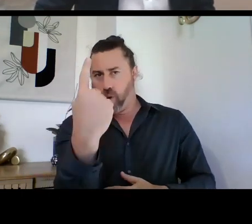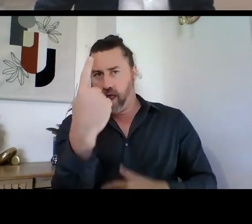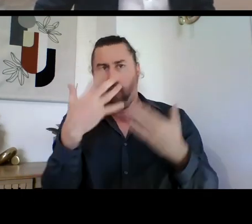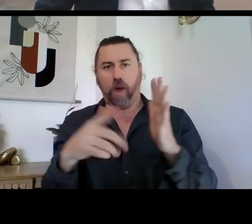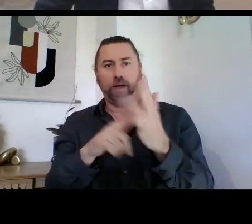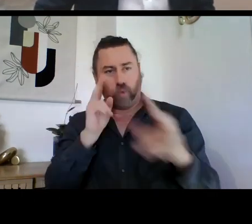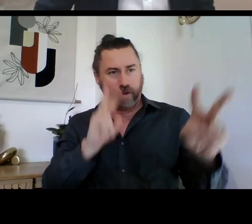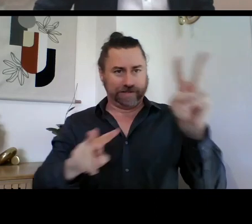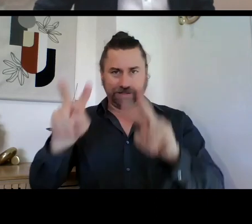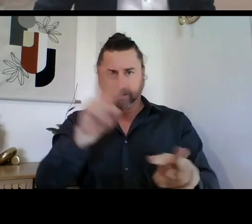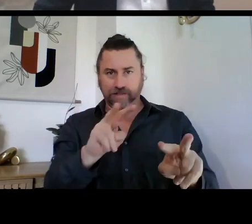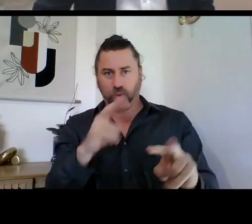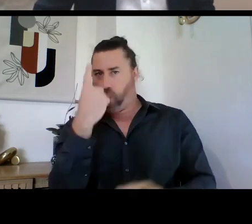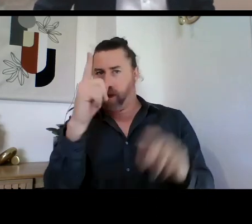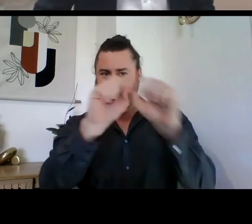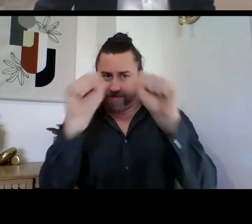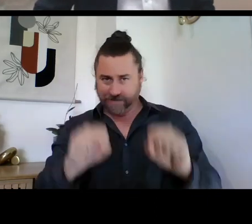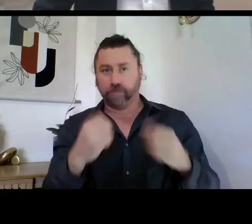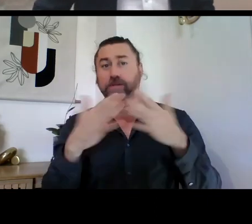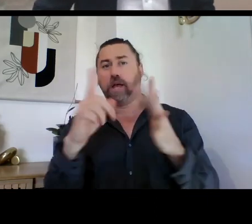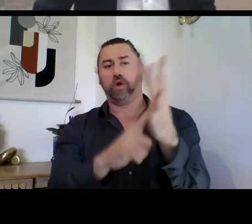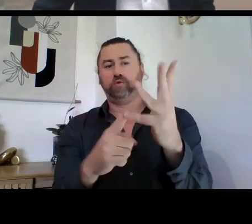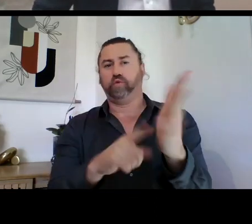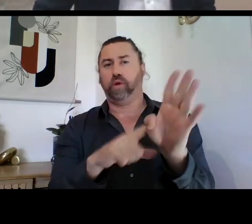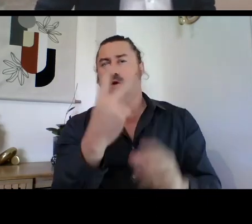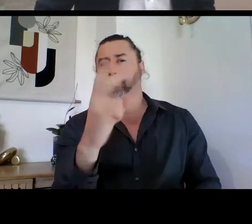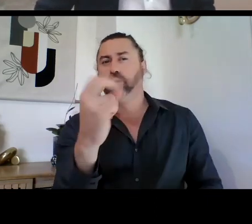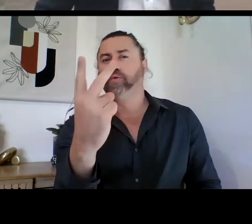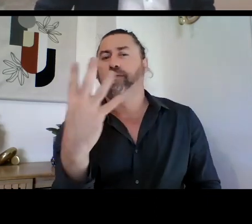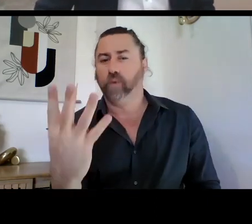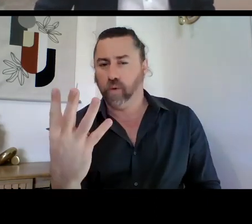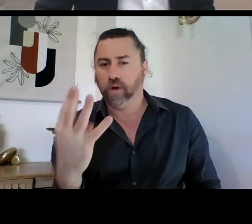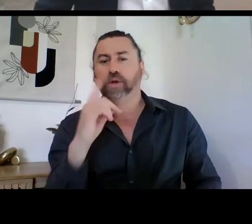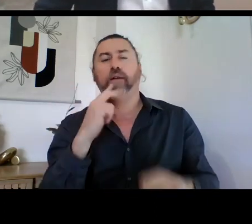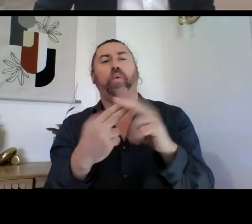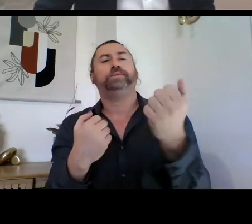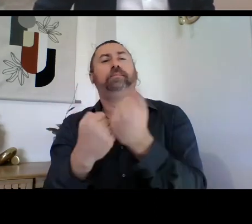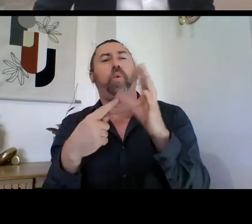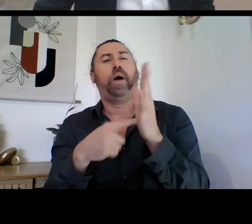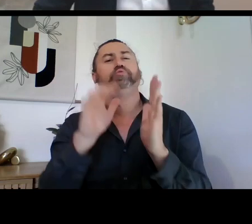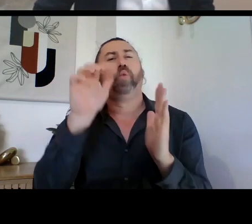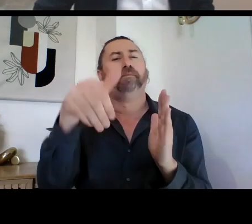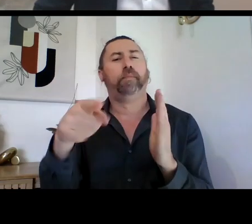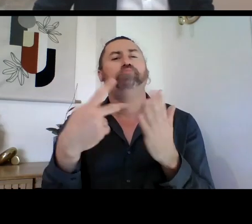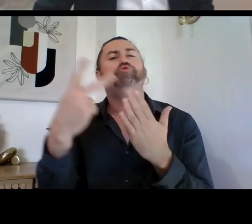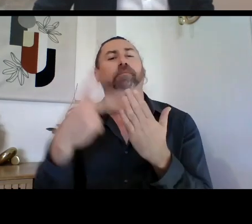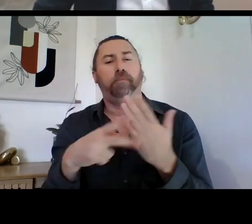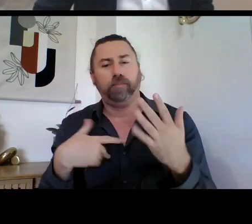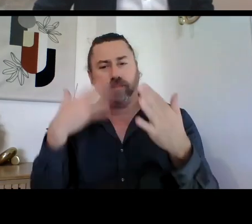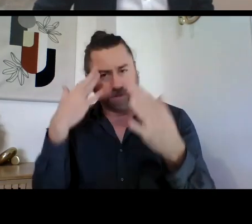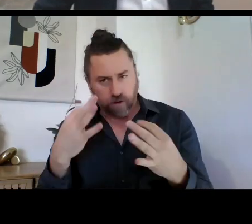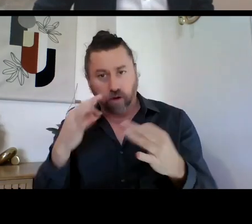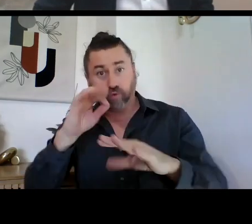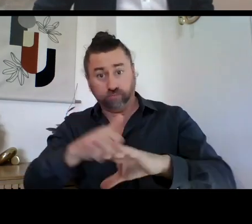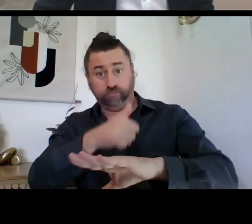from July 2024. In relation to the Supported Home program, the government has decided to postpone